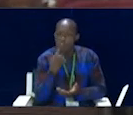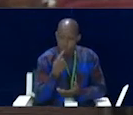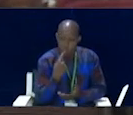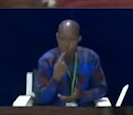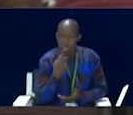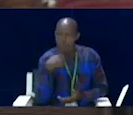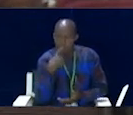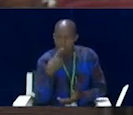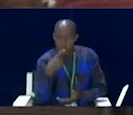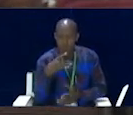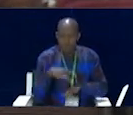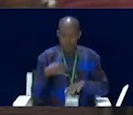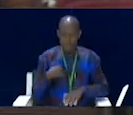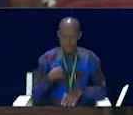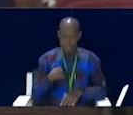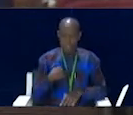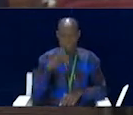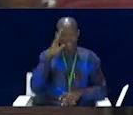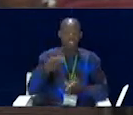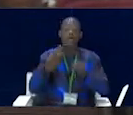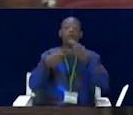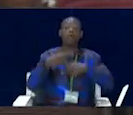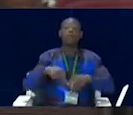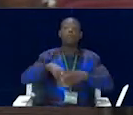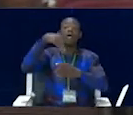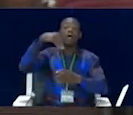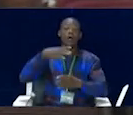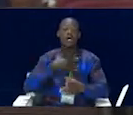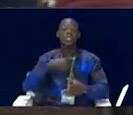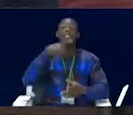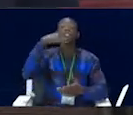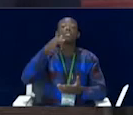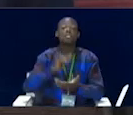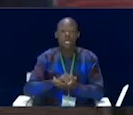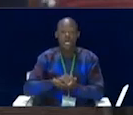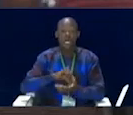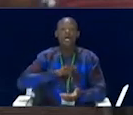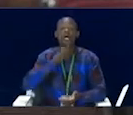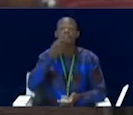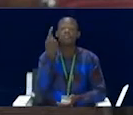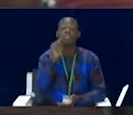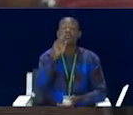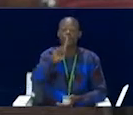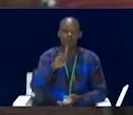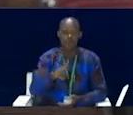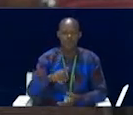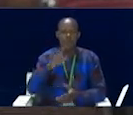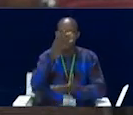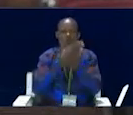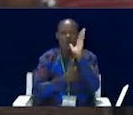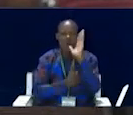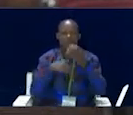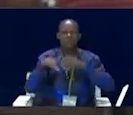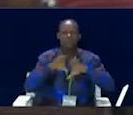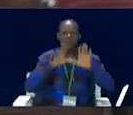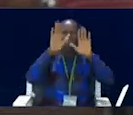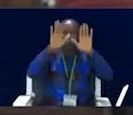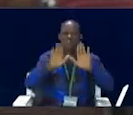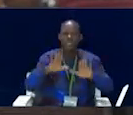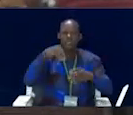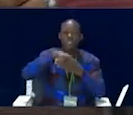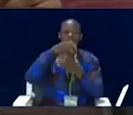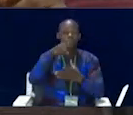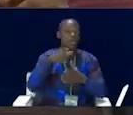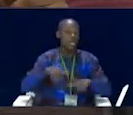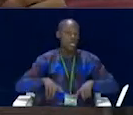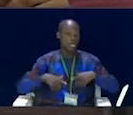one that was healed. When the Lord does the divine in your life, don't keep it to yourself. Ensure that you tell